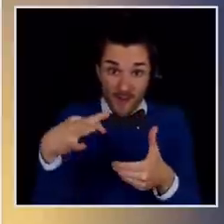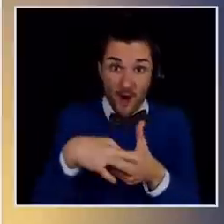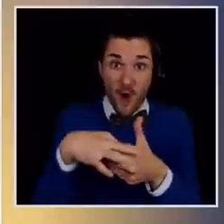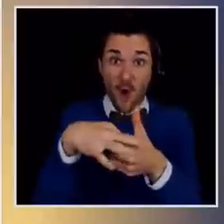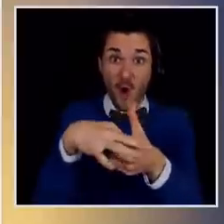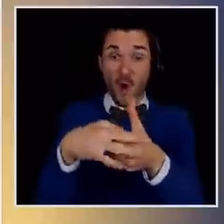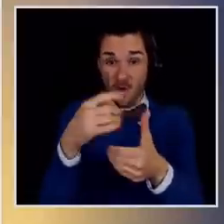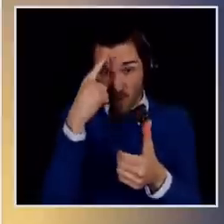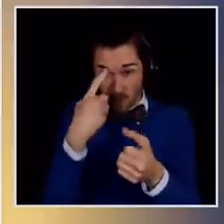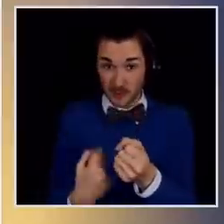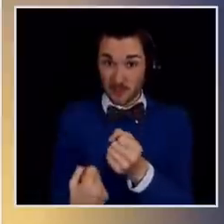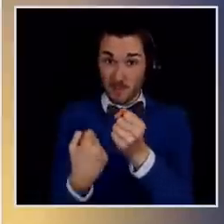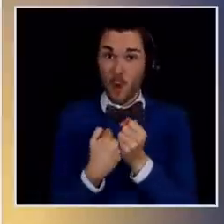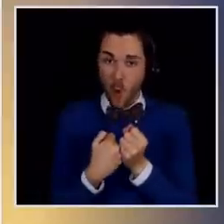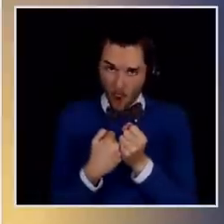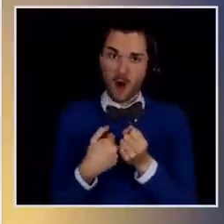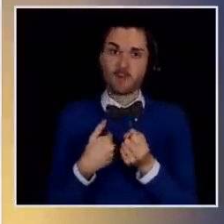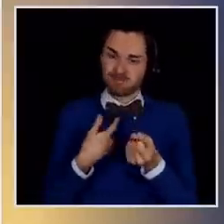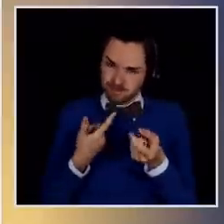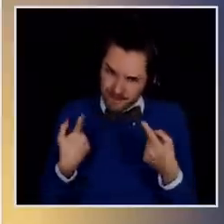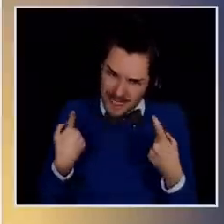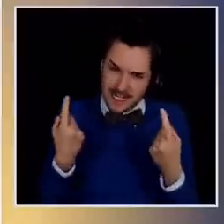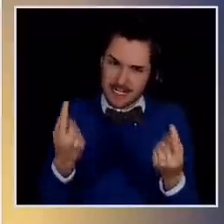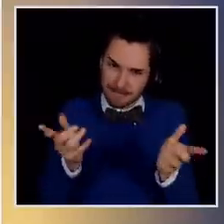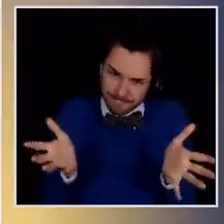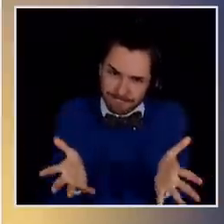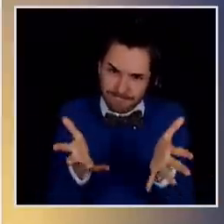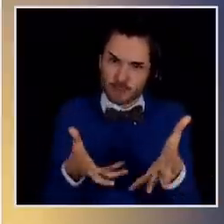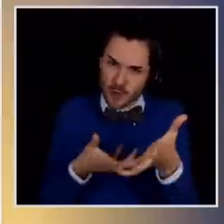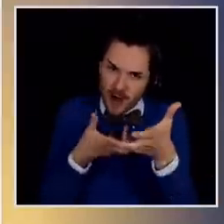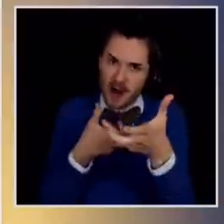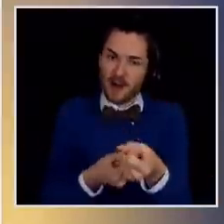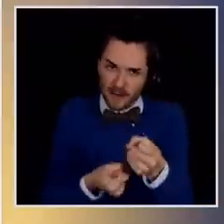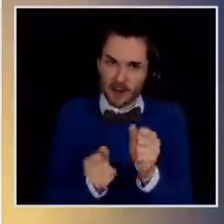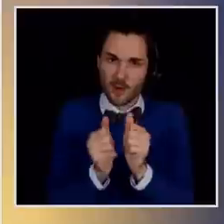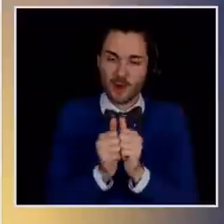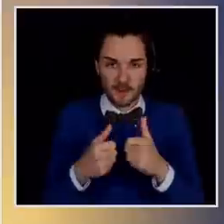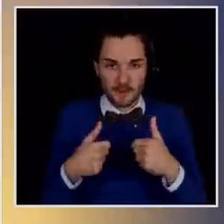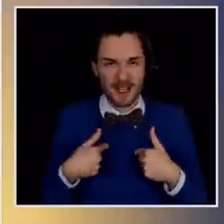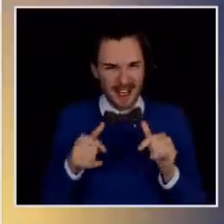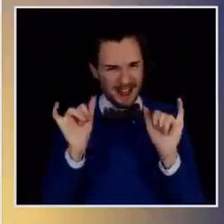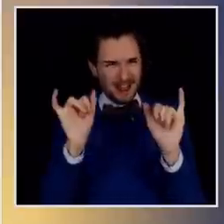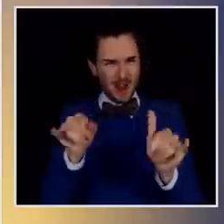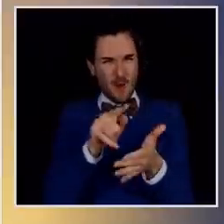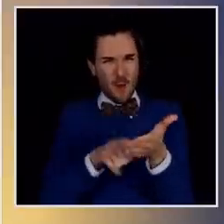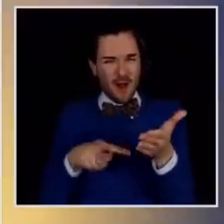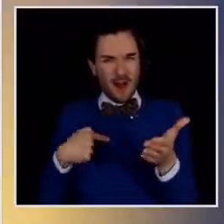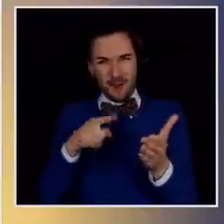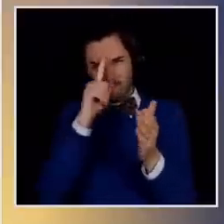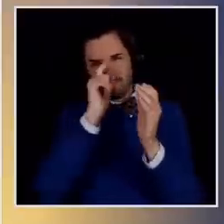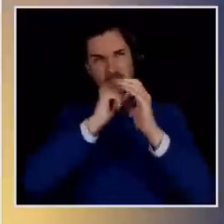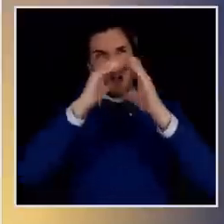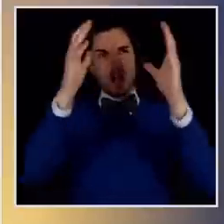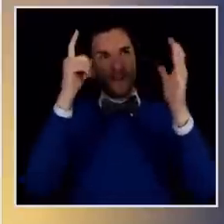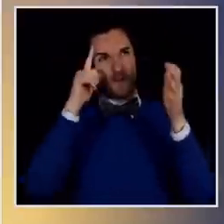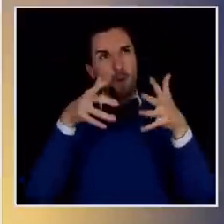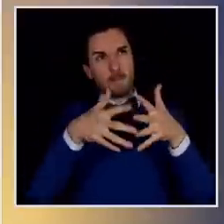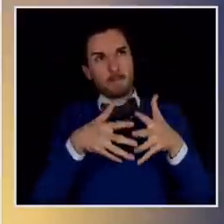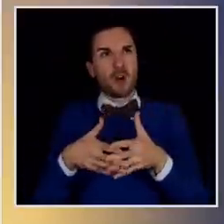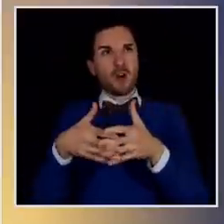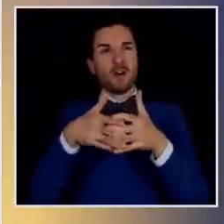you. And for that is what America, I believe, is about. It's about